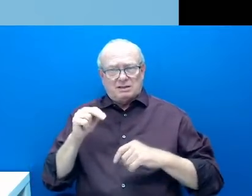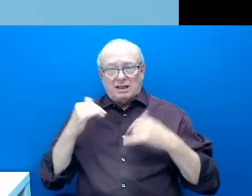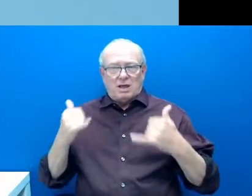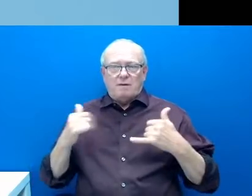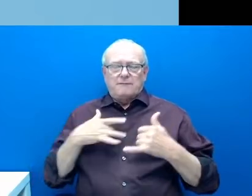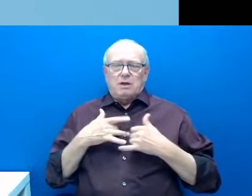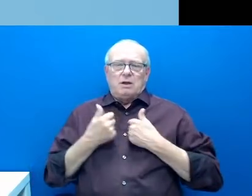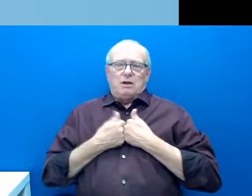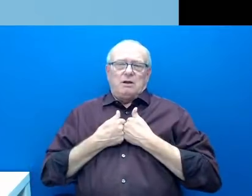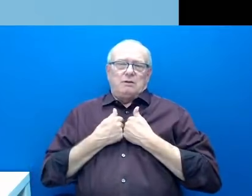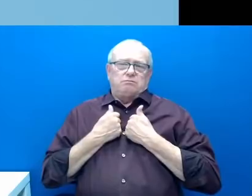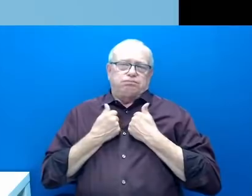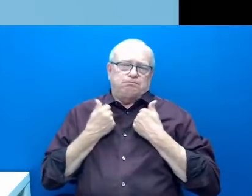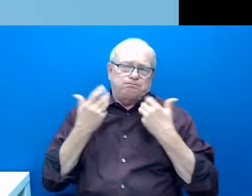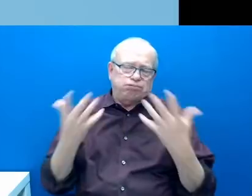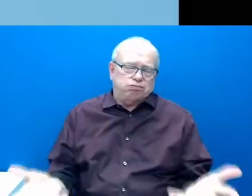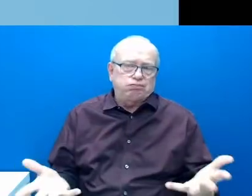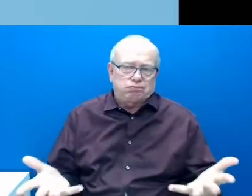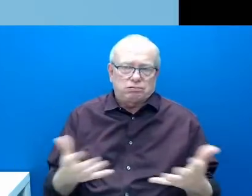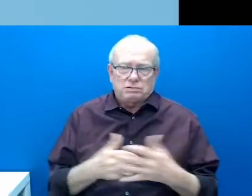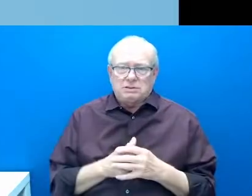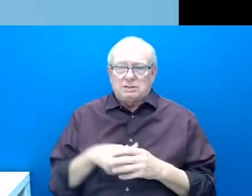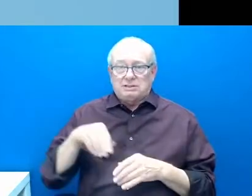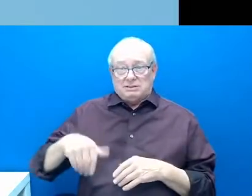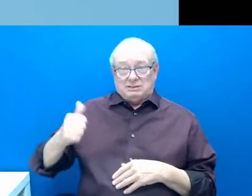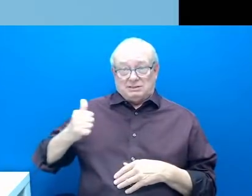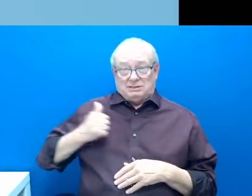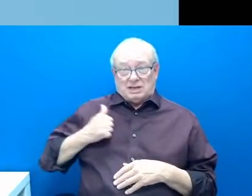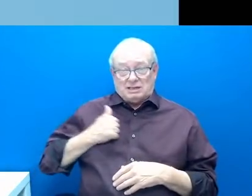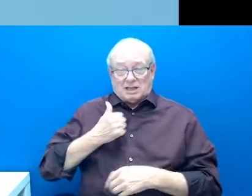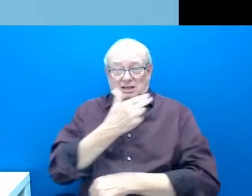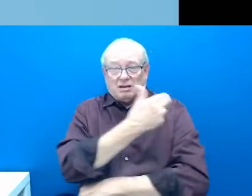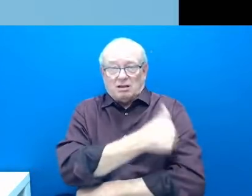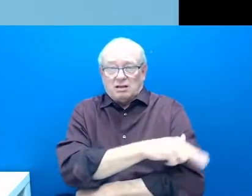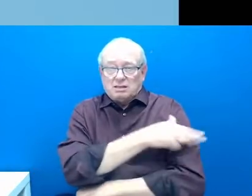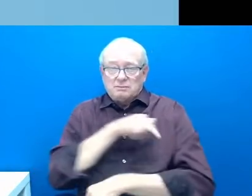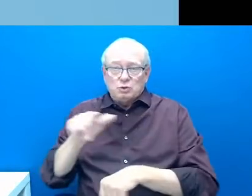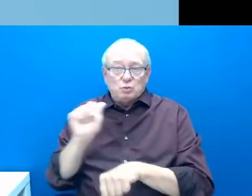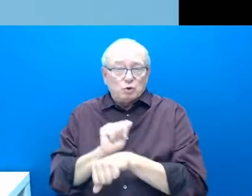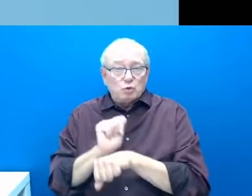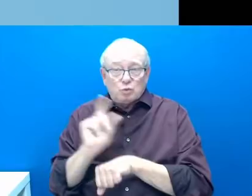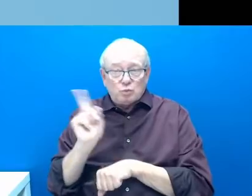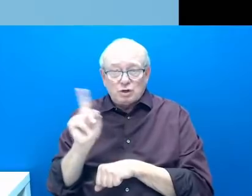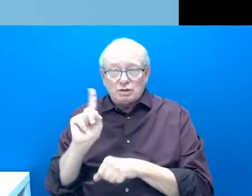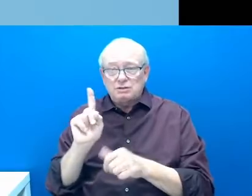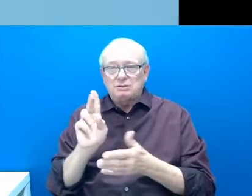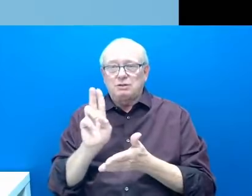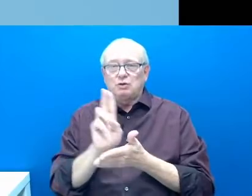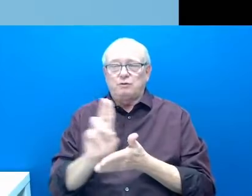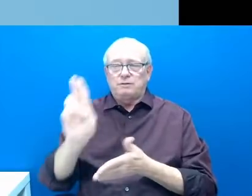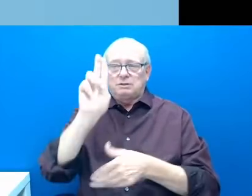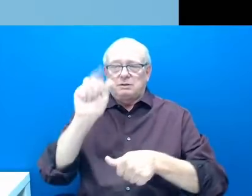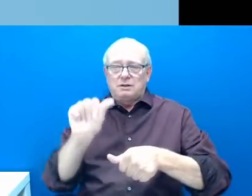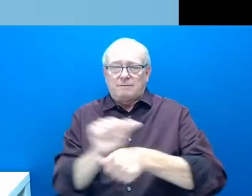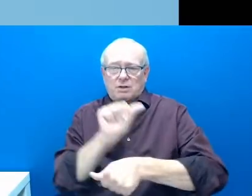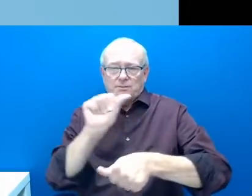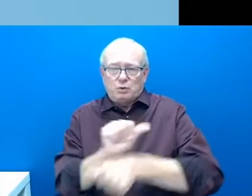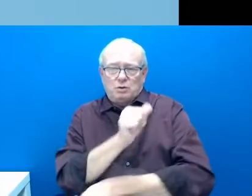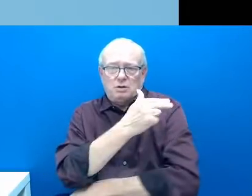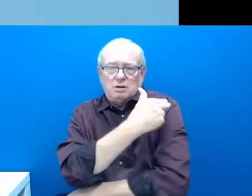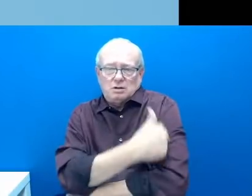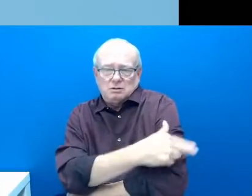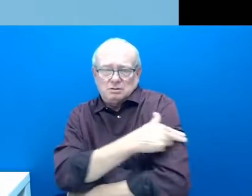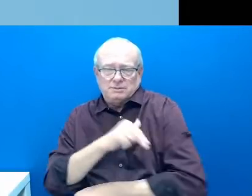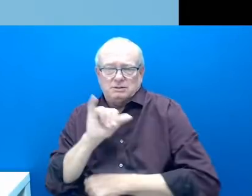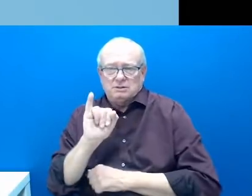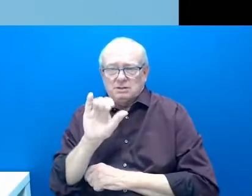now in a major tertiary care Canadian hospital. He works at the University of Alberta Hospital as an ICU physician. Next